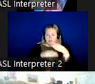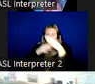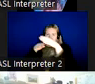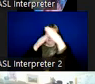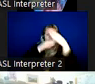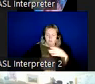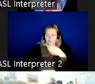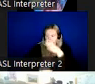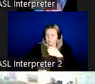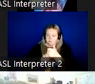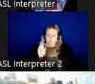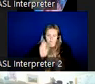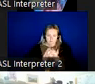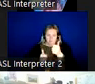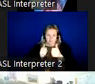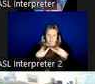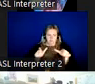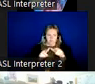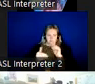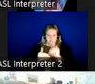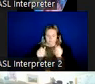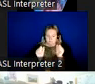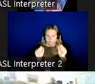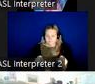So definitely, I think how they're spread